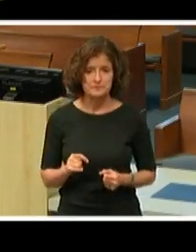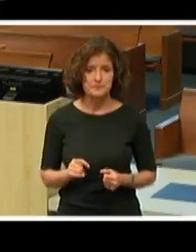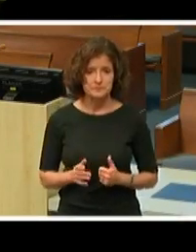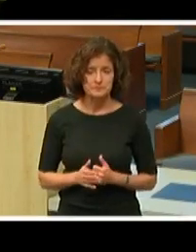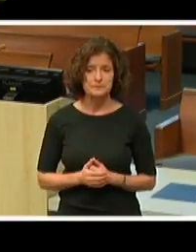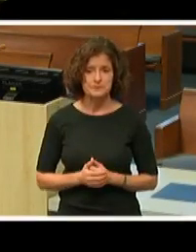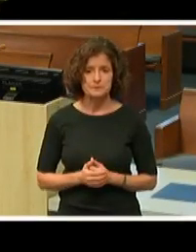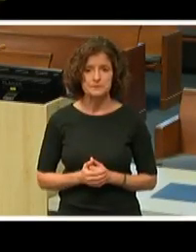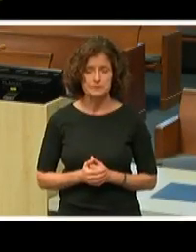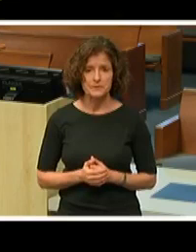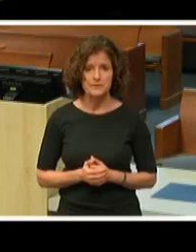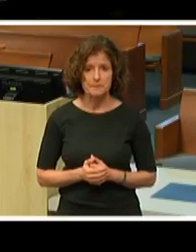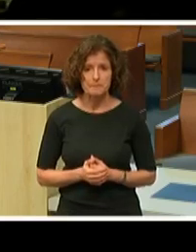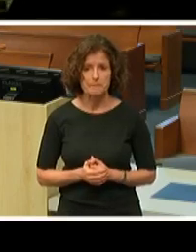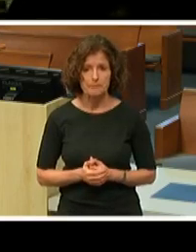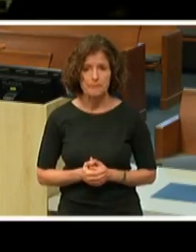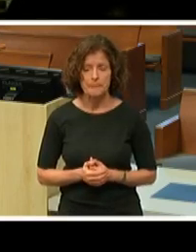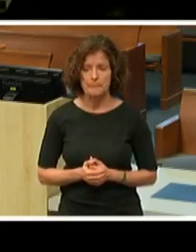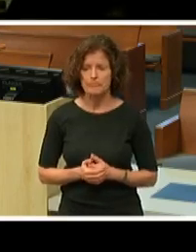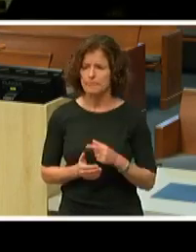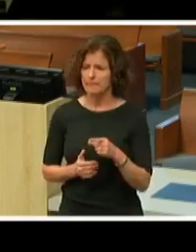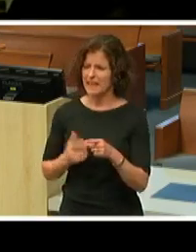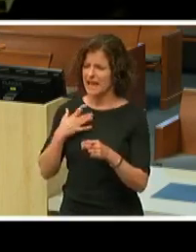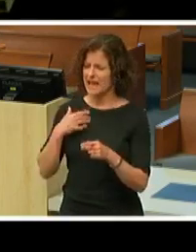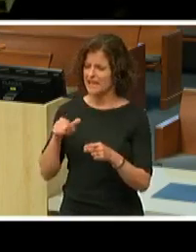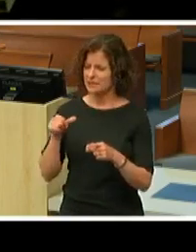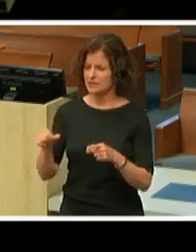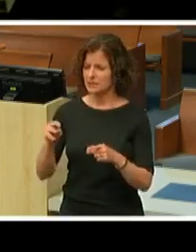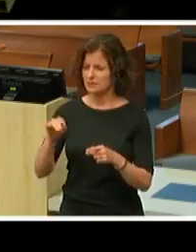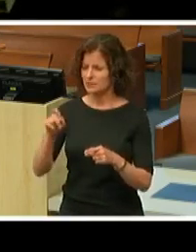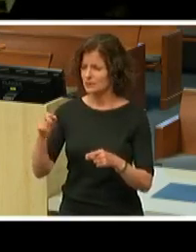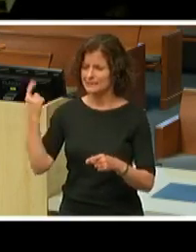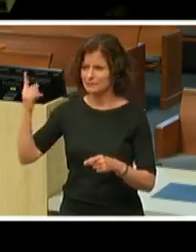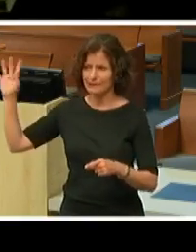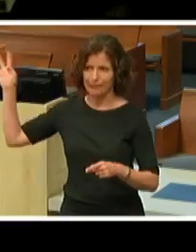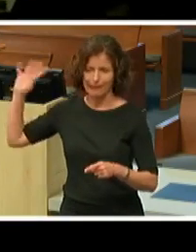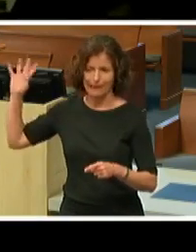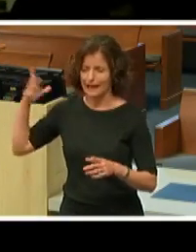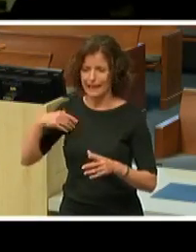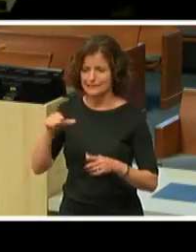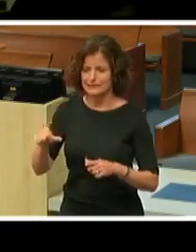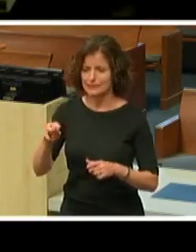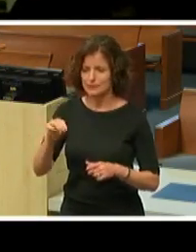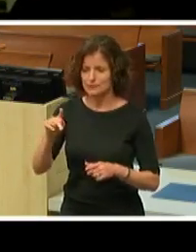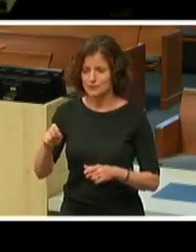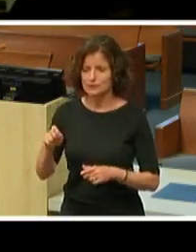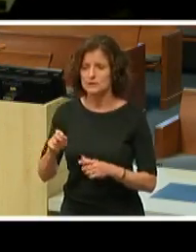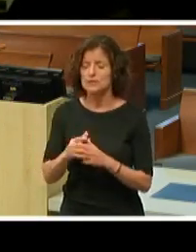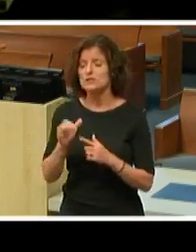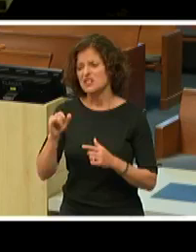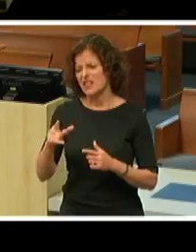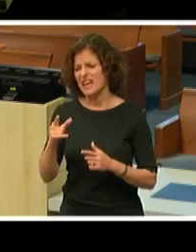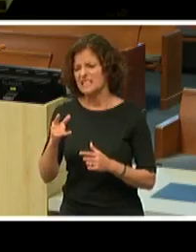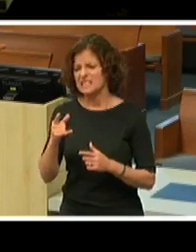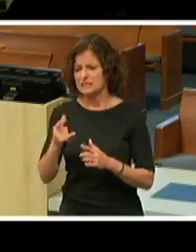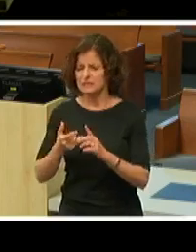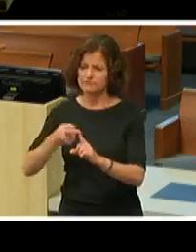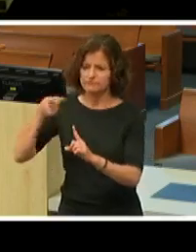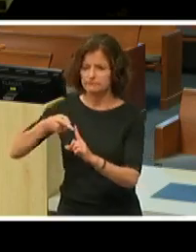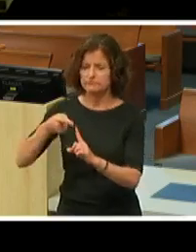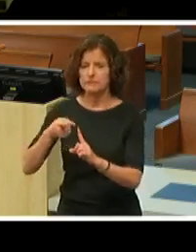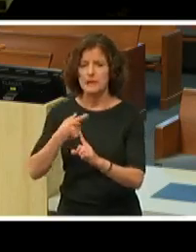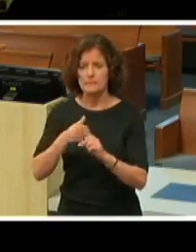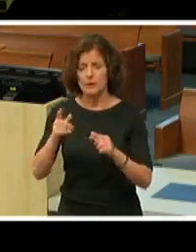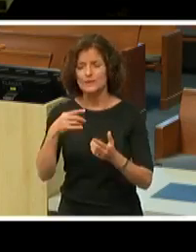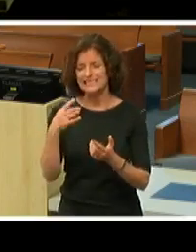All right. And I had to mute you because somebody was talking. So yeah, okay. Anyway, that's probably the main thing. And then we did talk